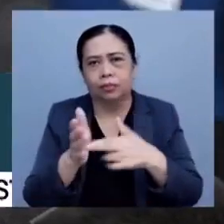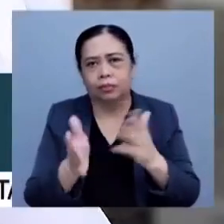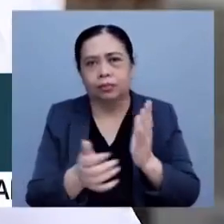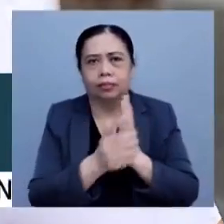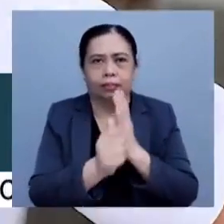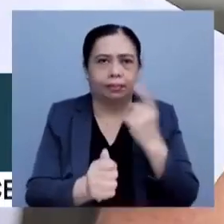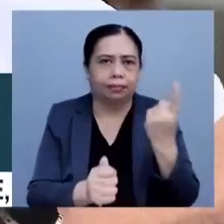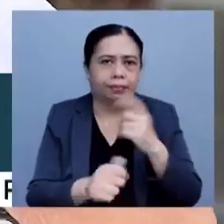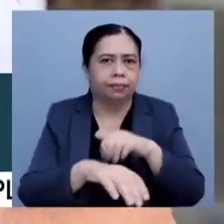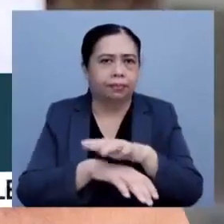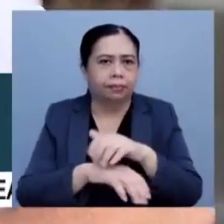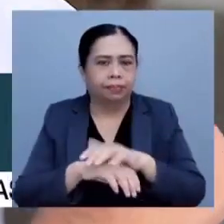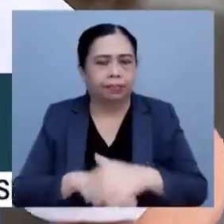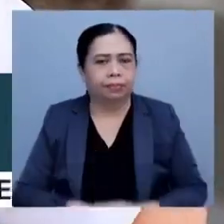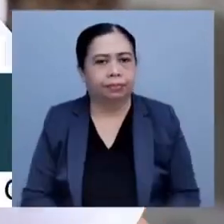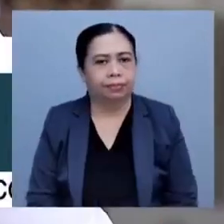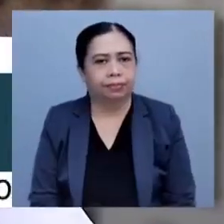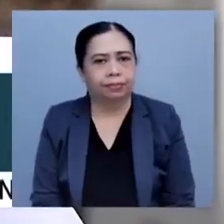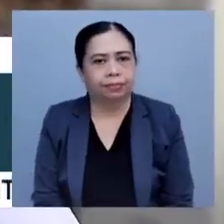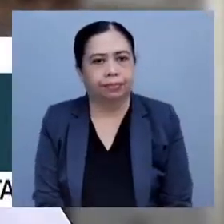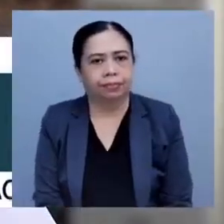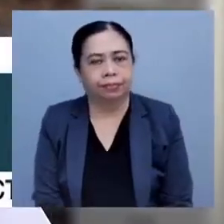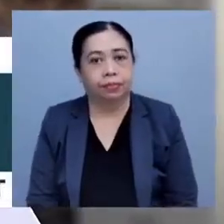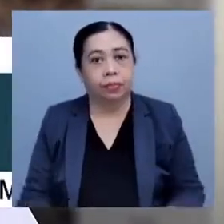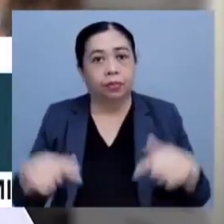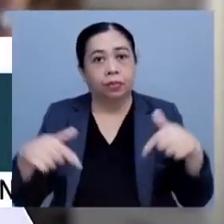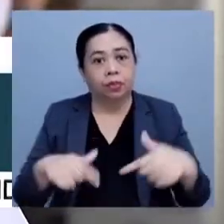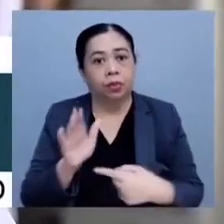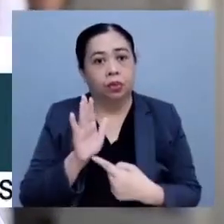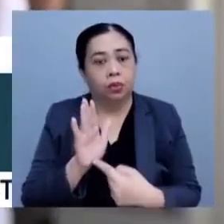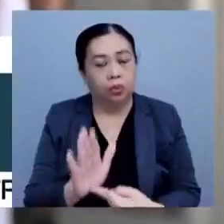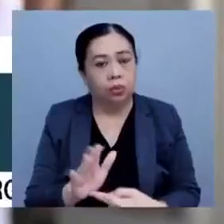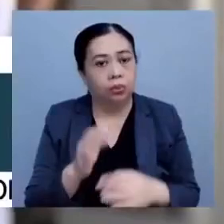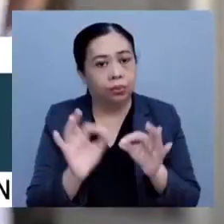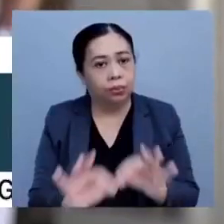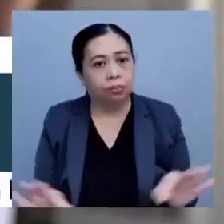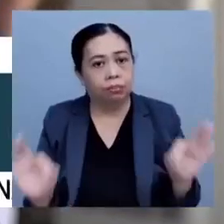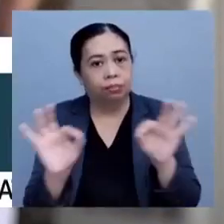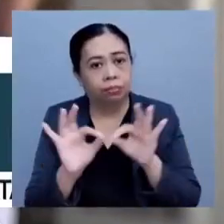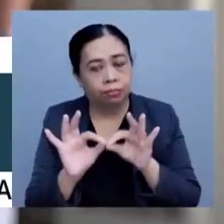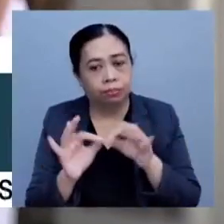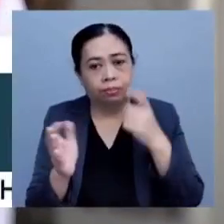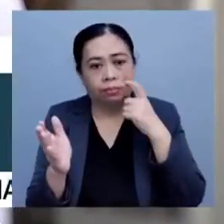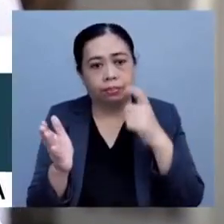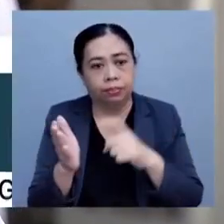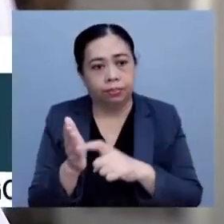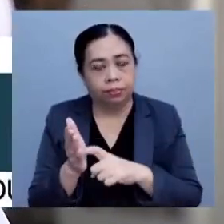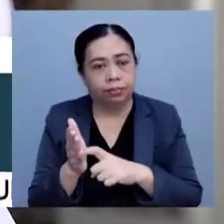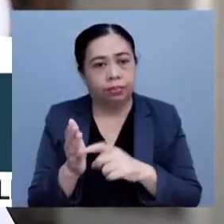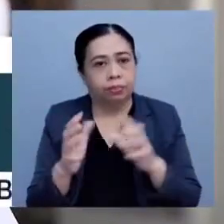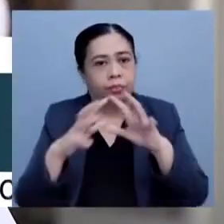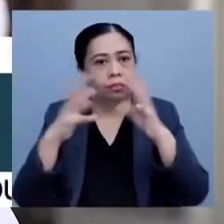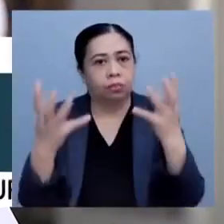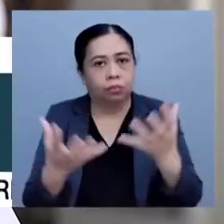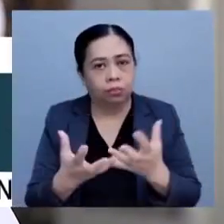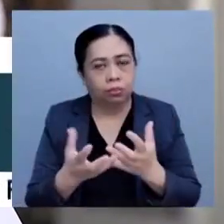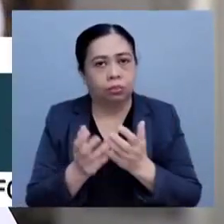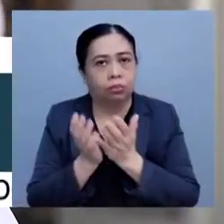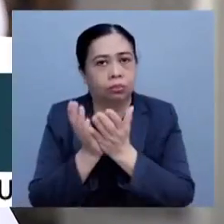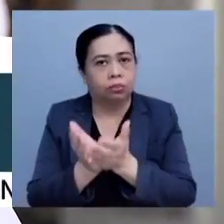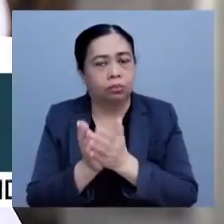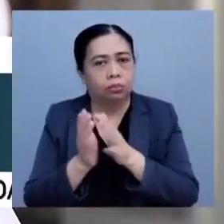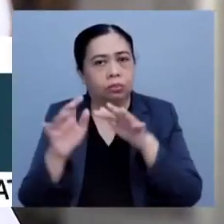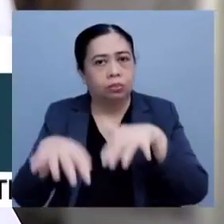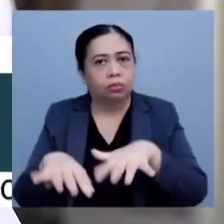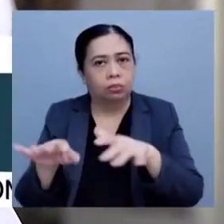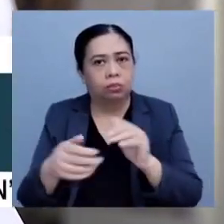issues. What does that demonstrate? And I think that it's really important that we all recognize that the global maritime commons are used by